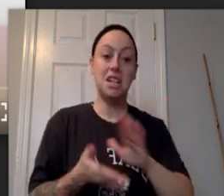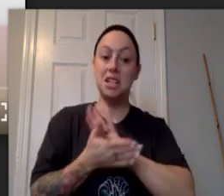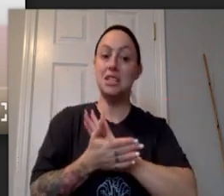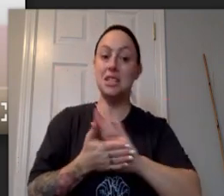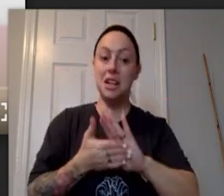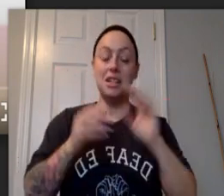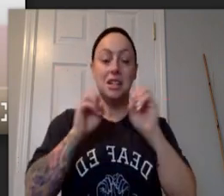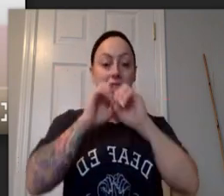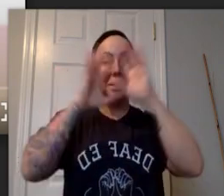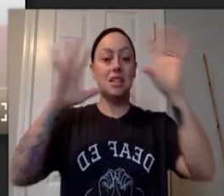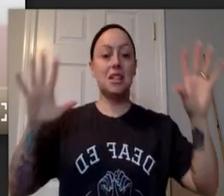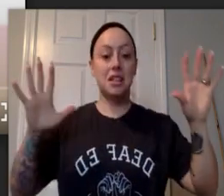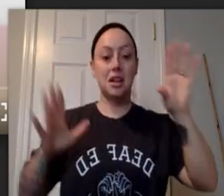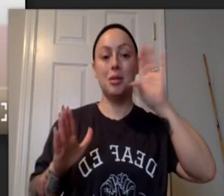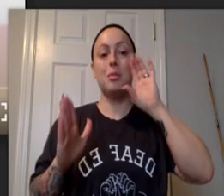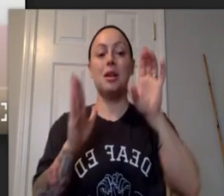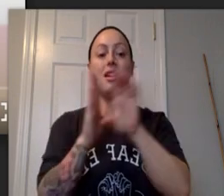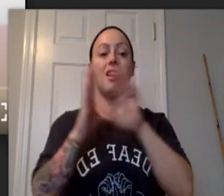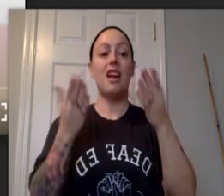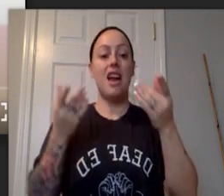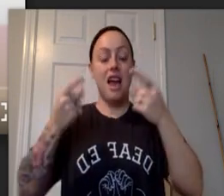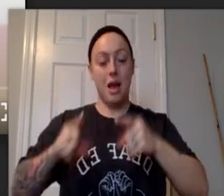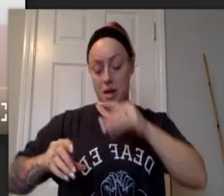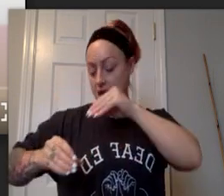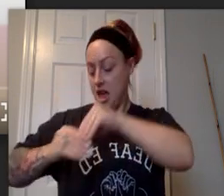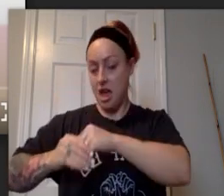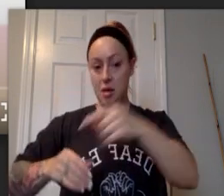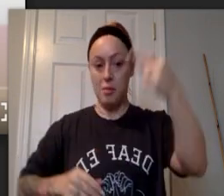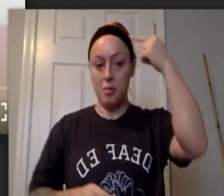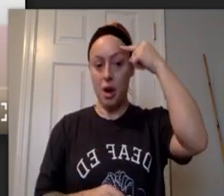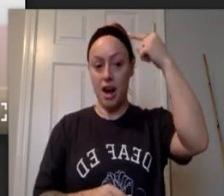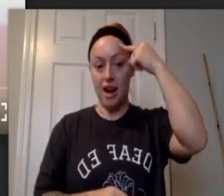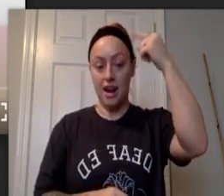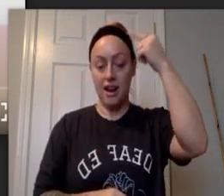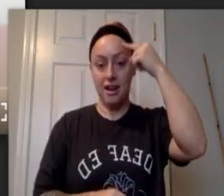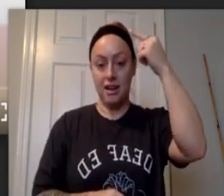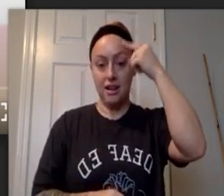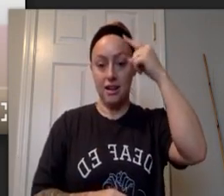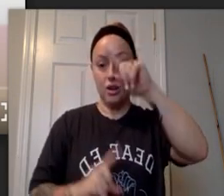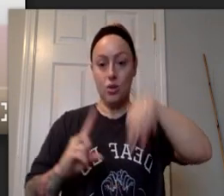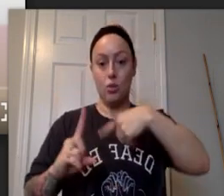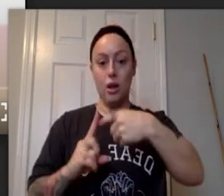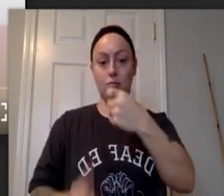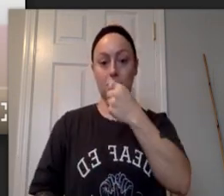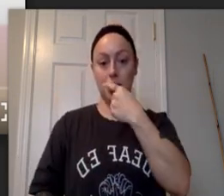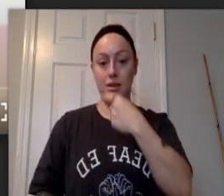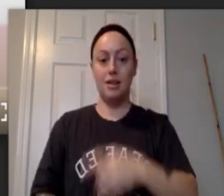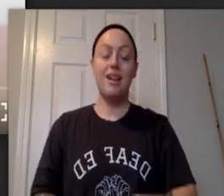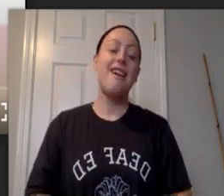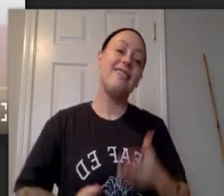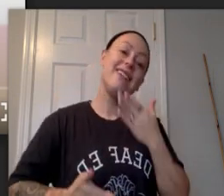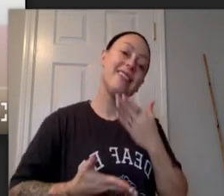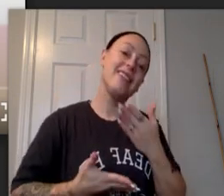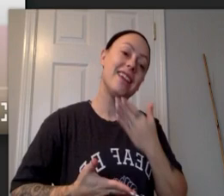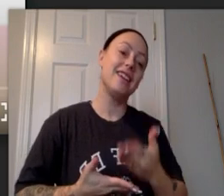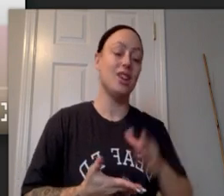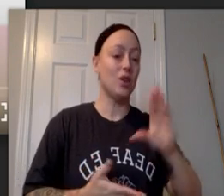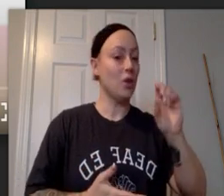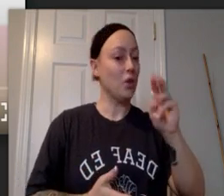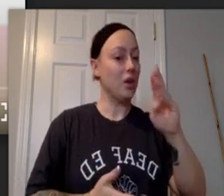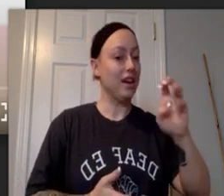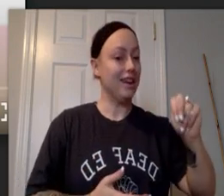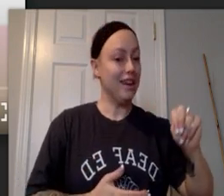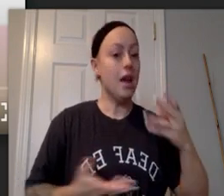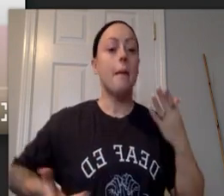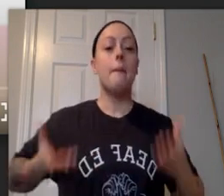what's happening in our brains and our receptors when we do ingest an opioid. Yeah, thank you, Corey. I hope, yeah, no, maybe